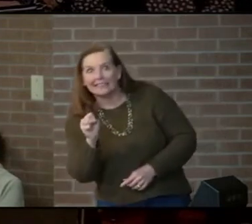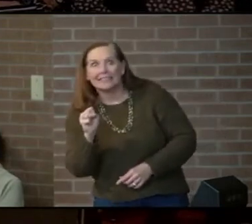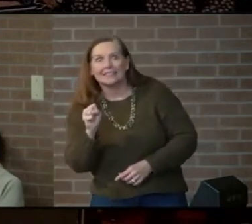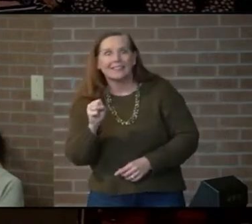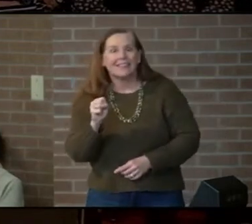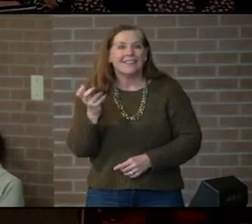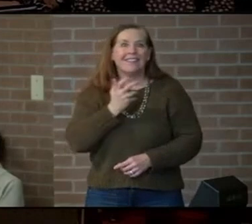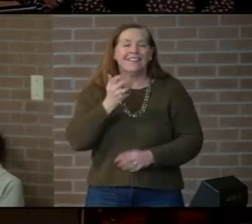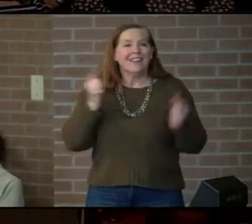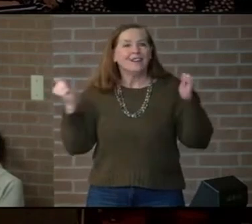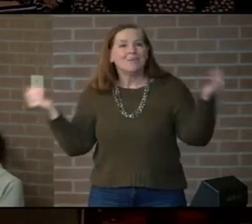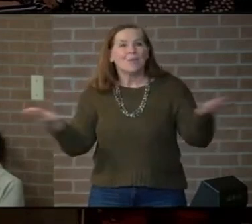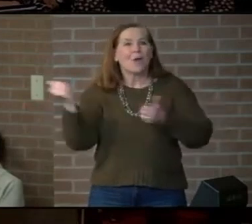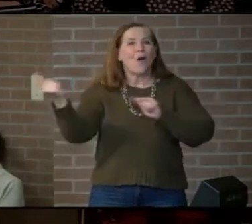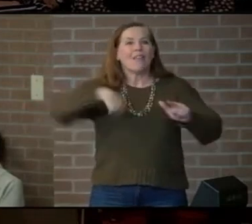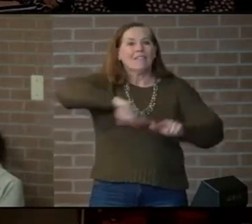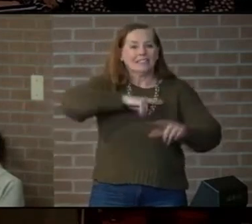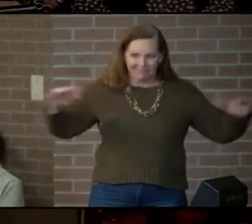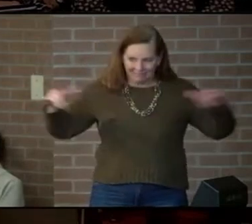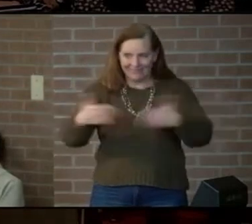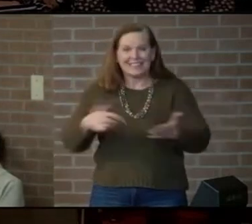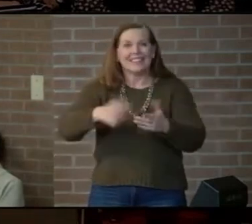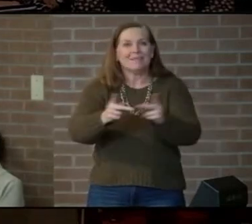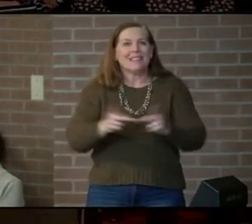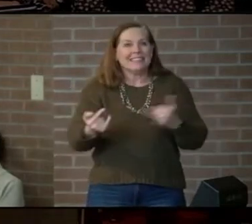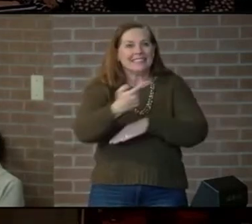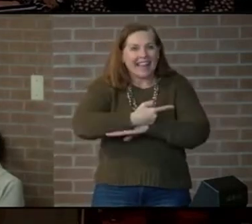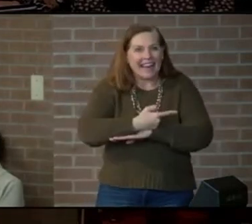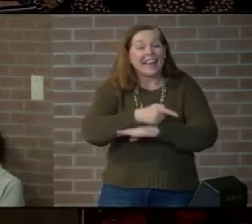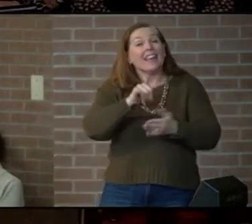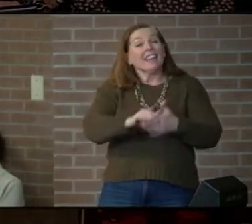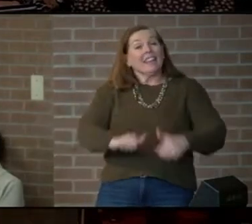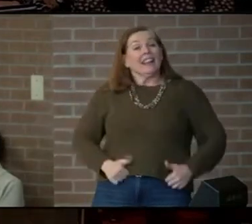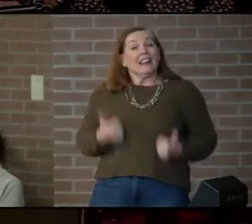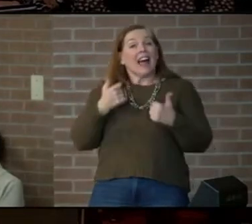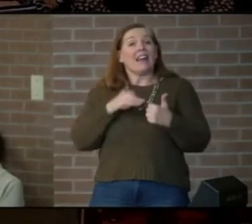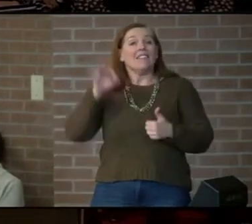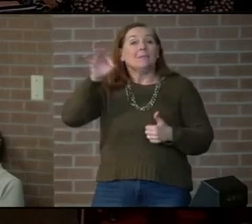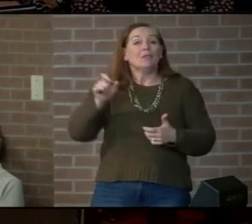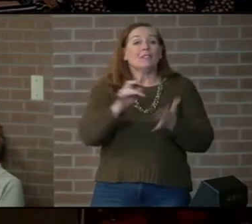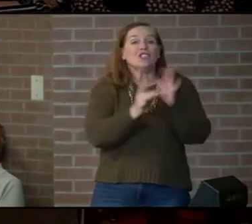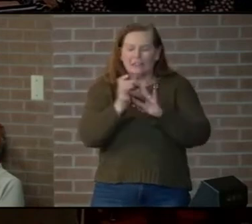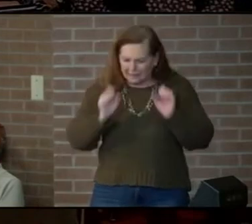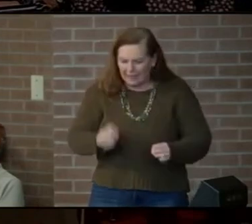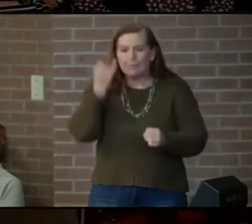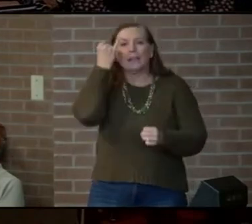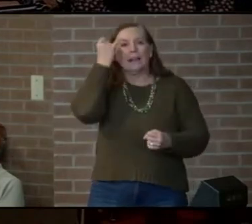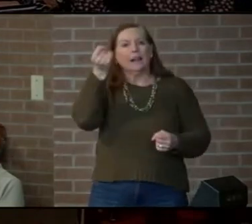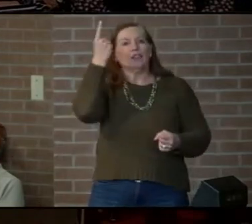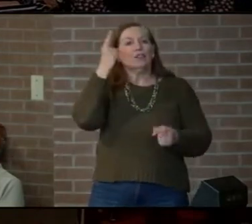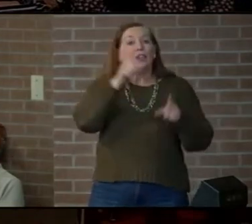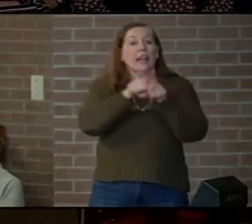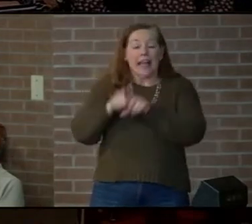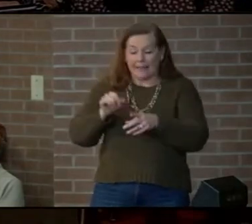to this place today. The life and ministry of Jesus can be understood as a